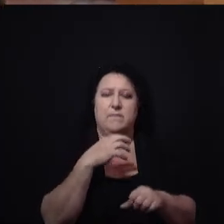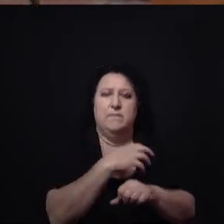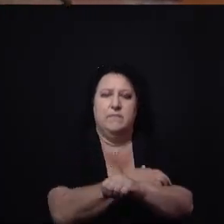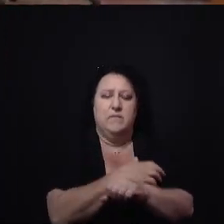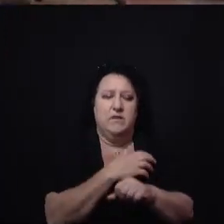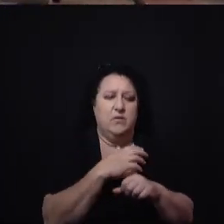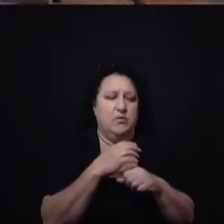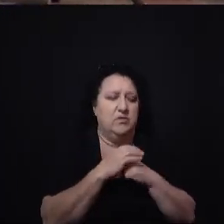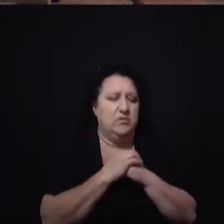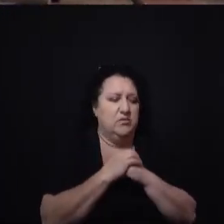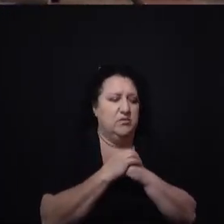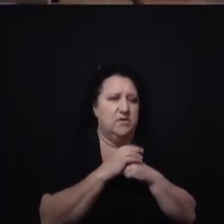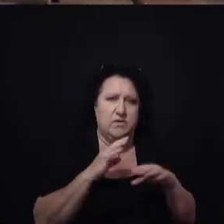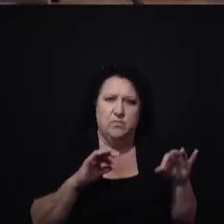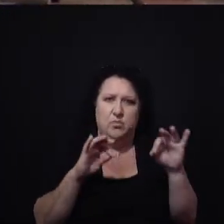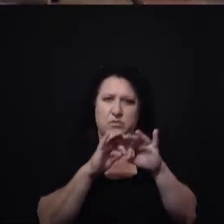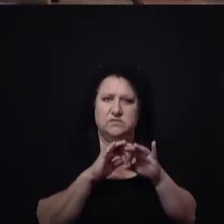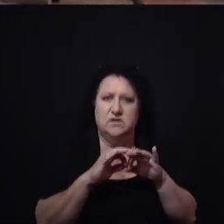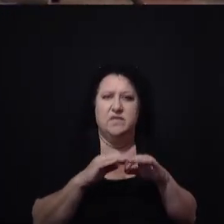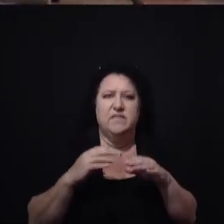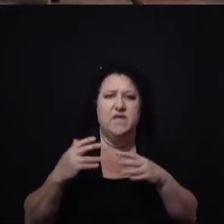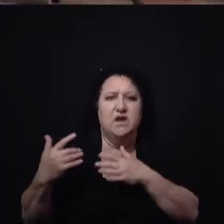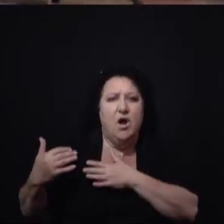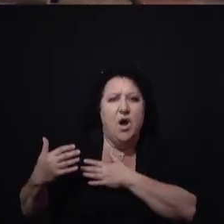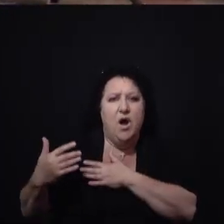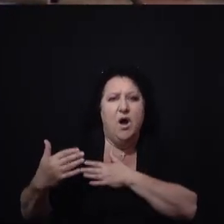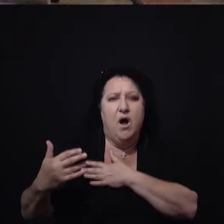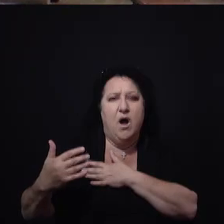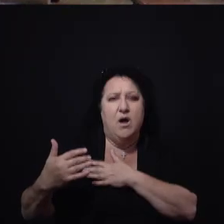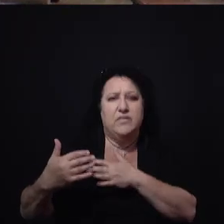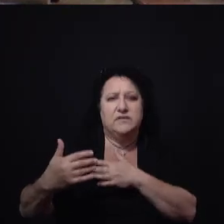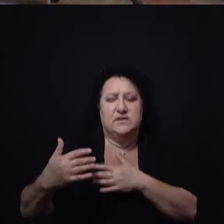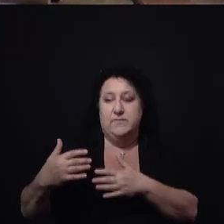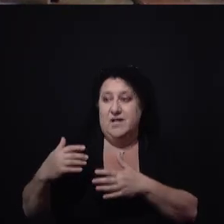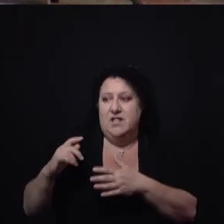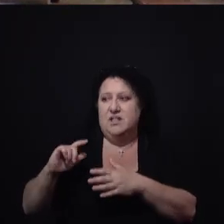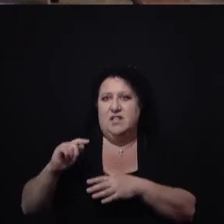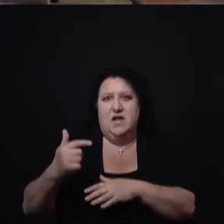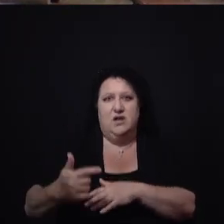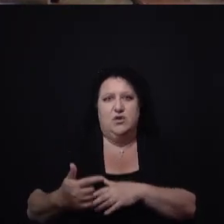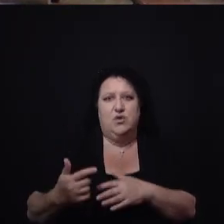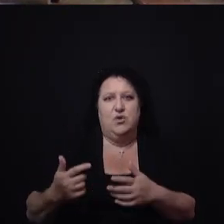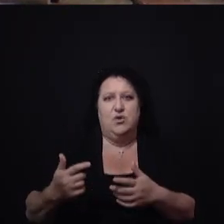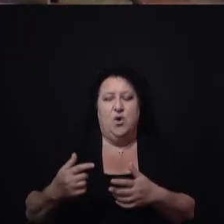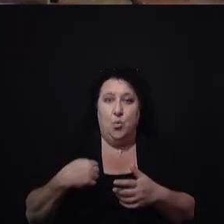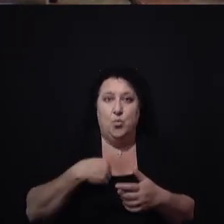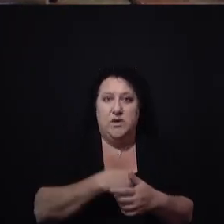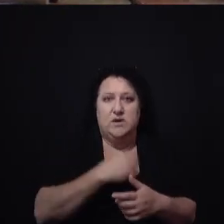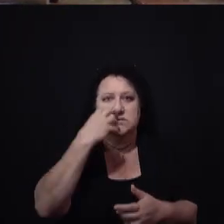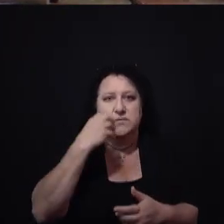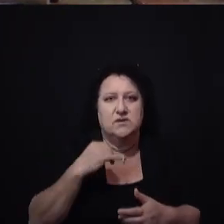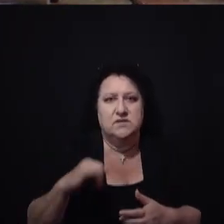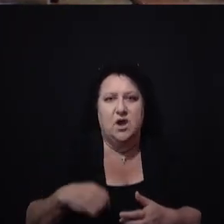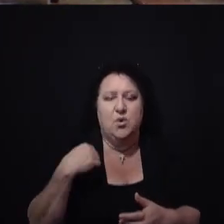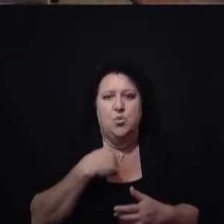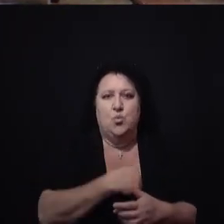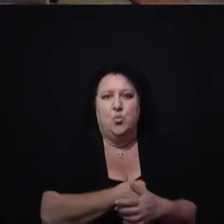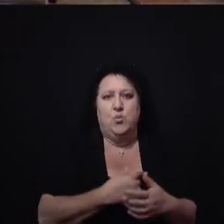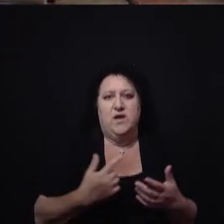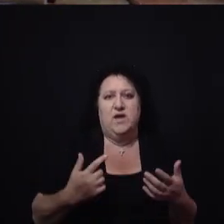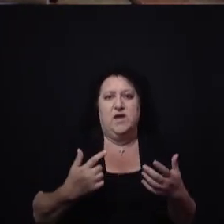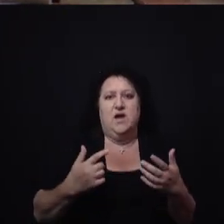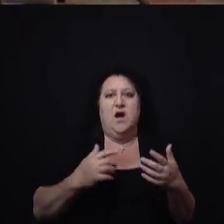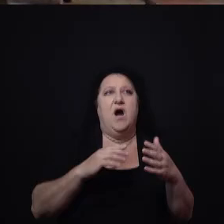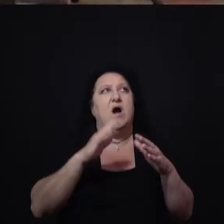centuries, millennia later, we are the fruit of that. We are children of God now because we are